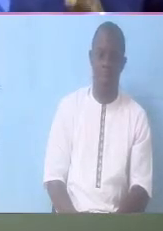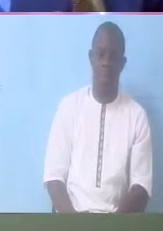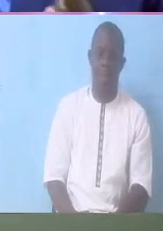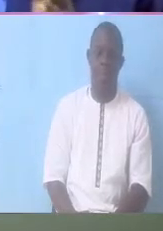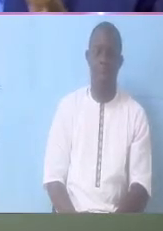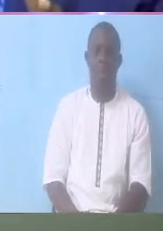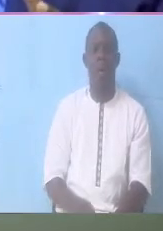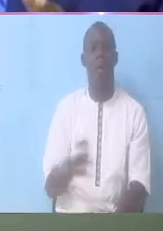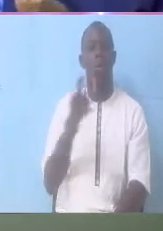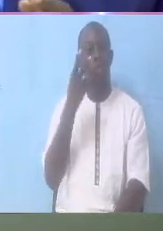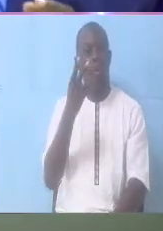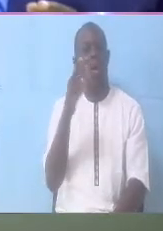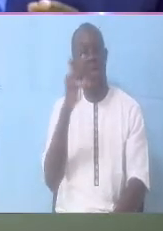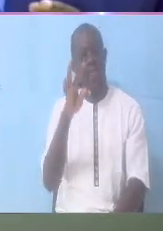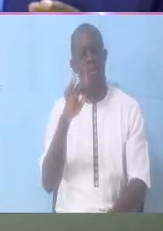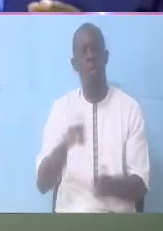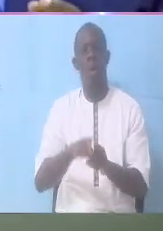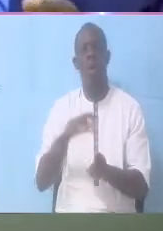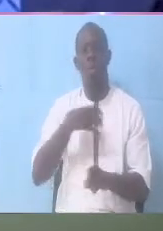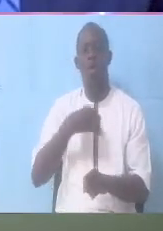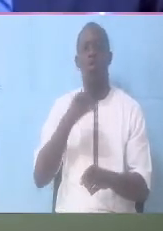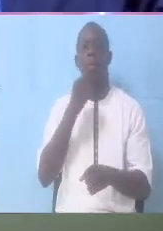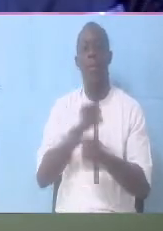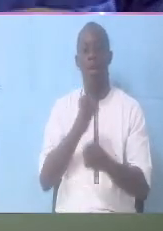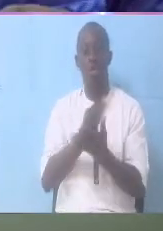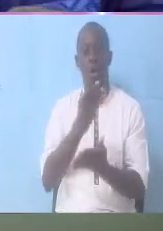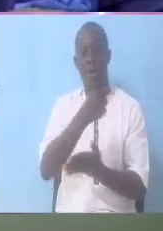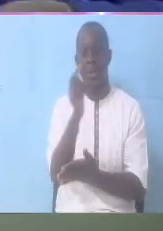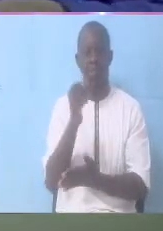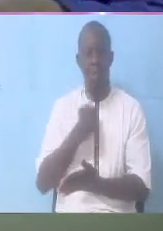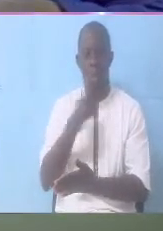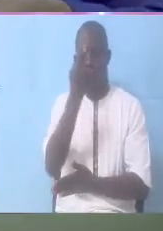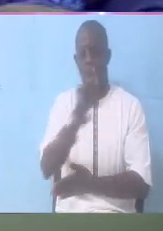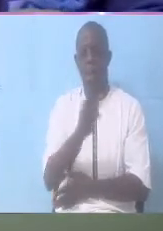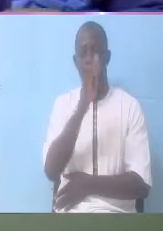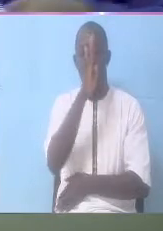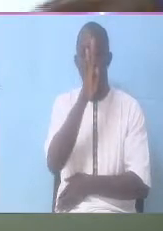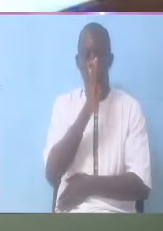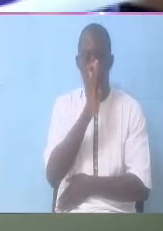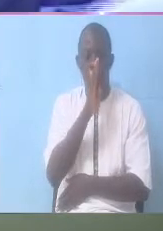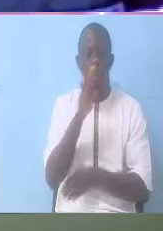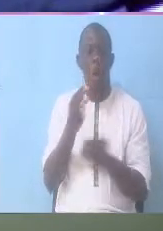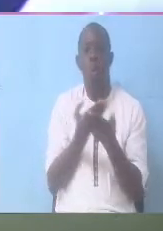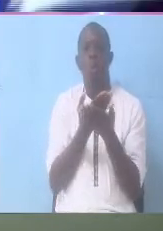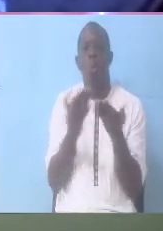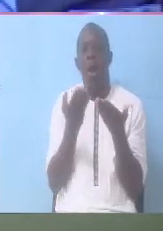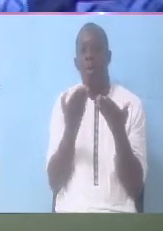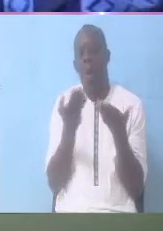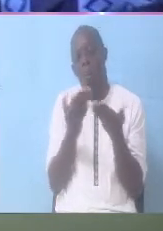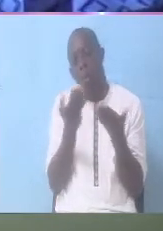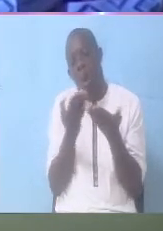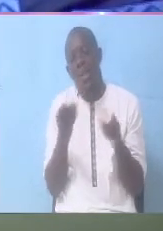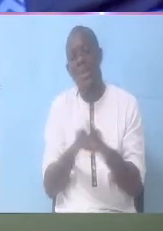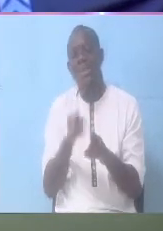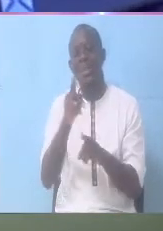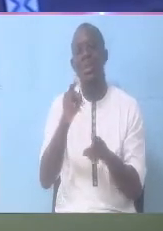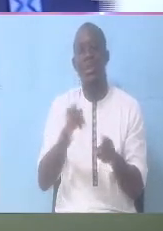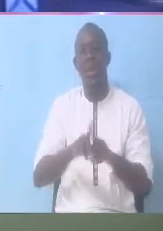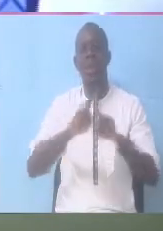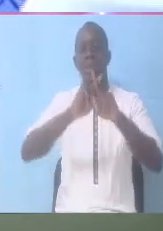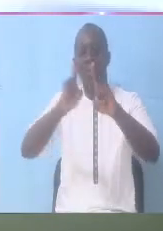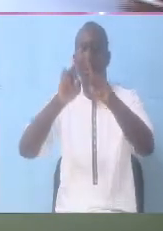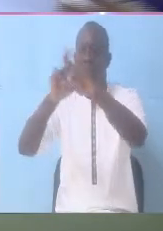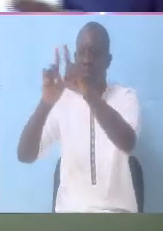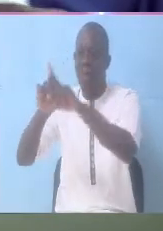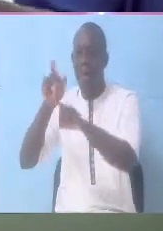Look, if it was just to keep their mouths, why would these sherings, these